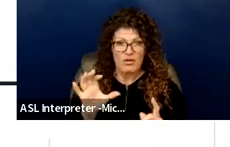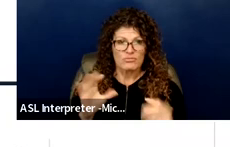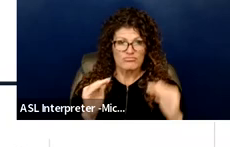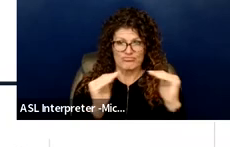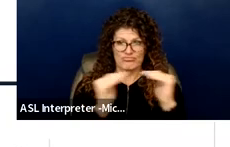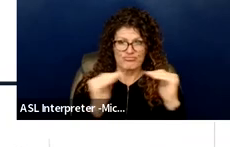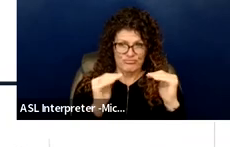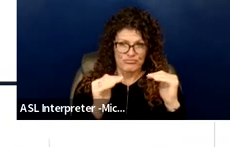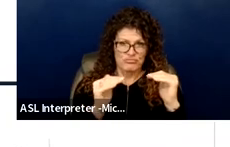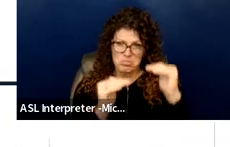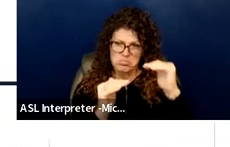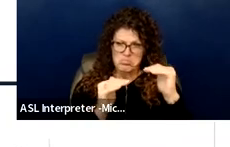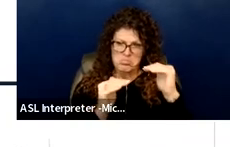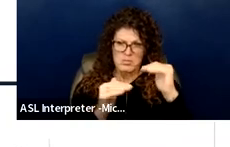engagement.